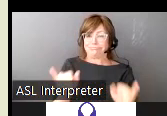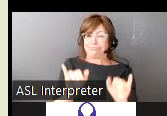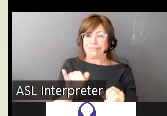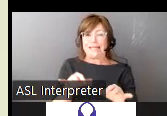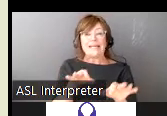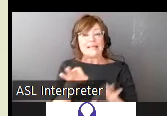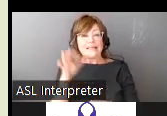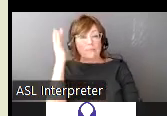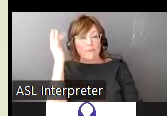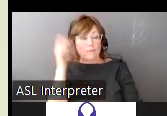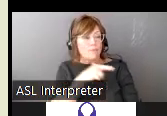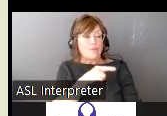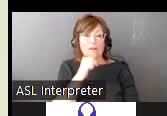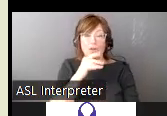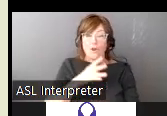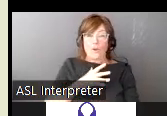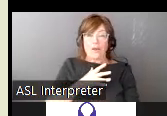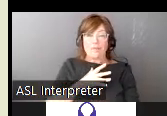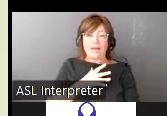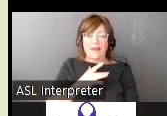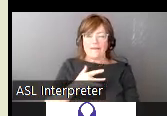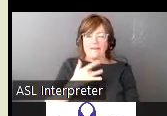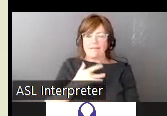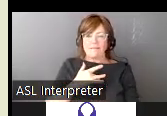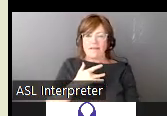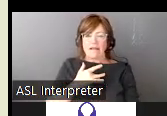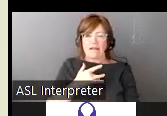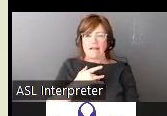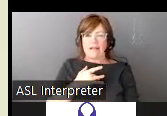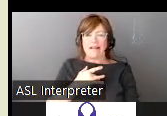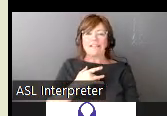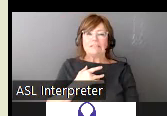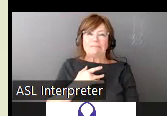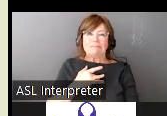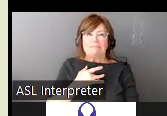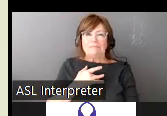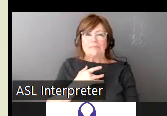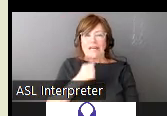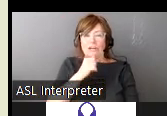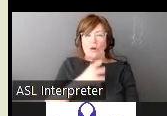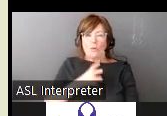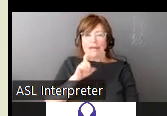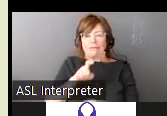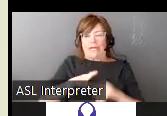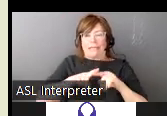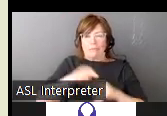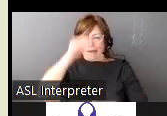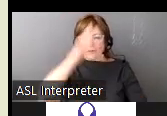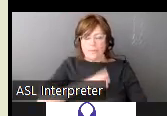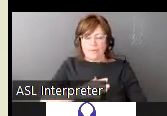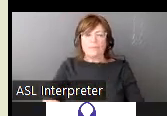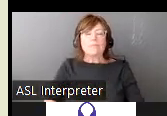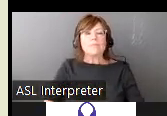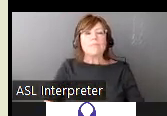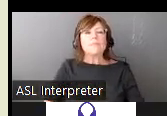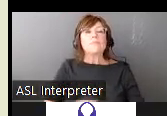in our study have perceived gender and emotional dependence as more significant risk factors than men. I'll